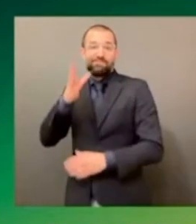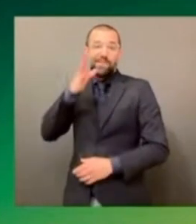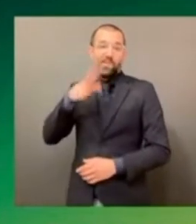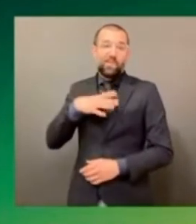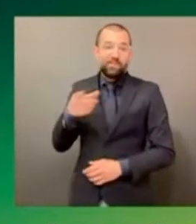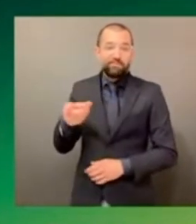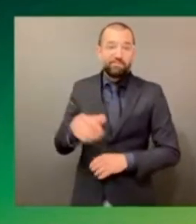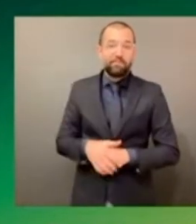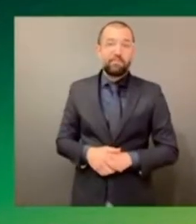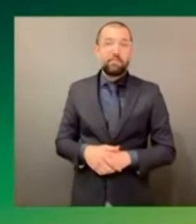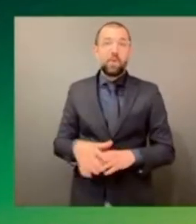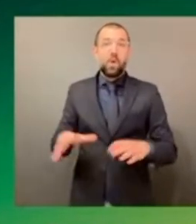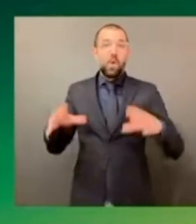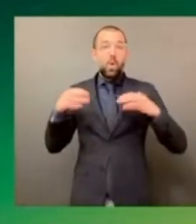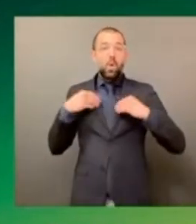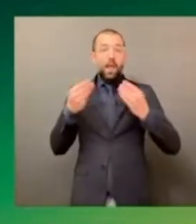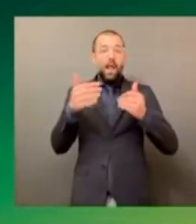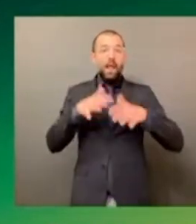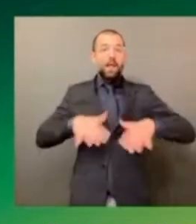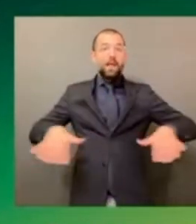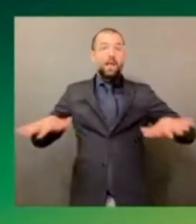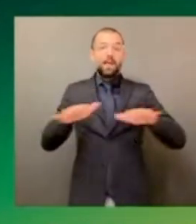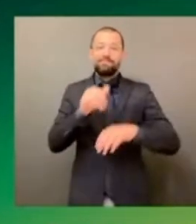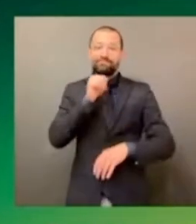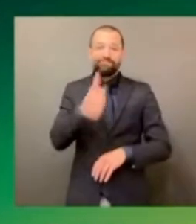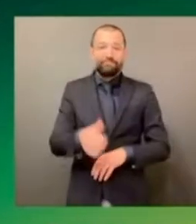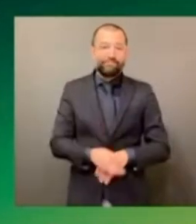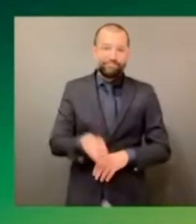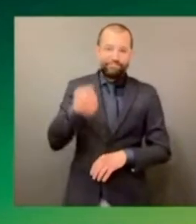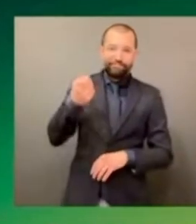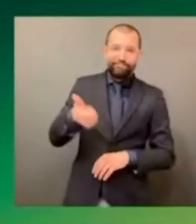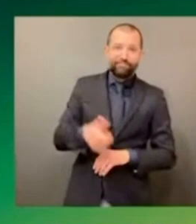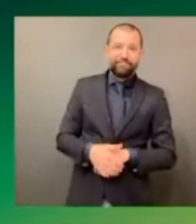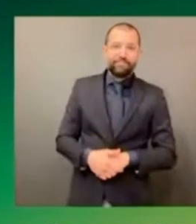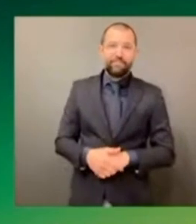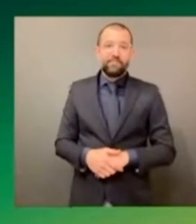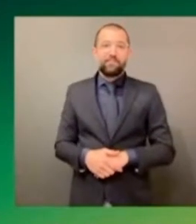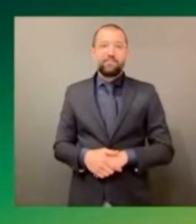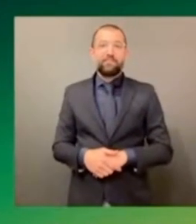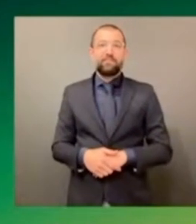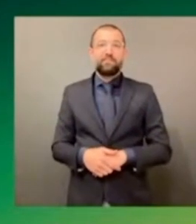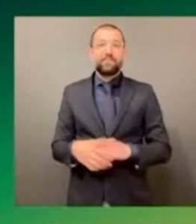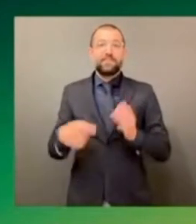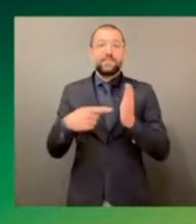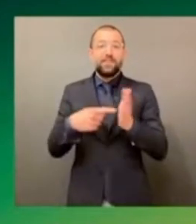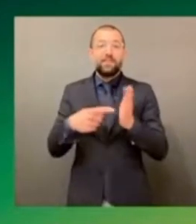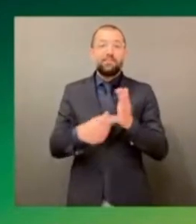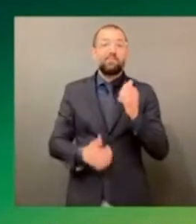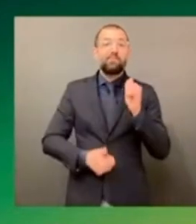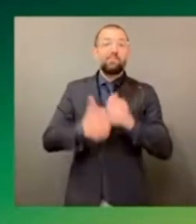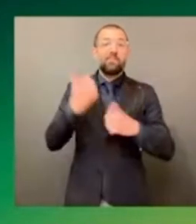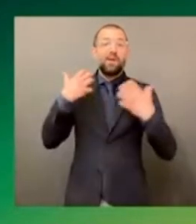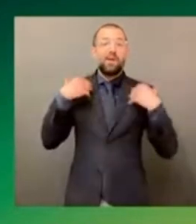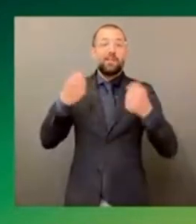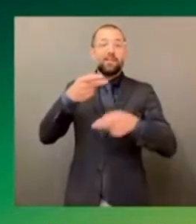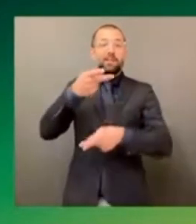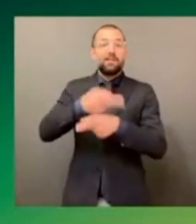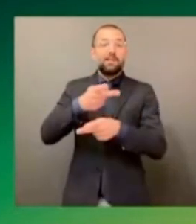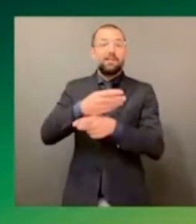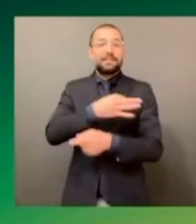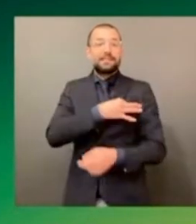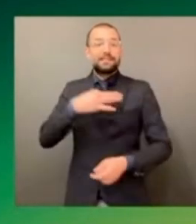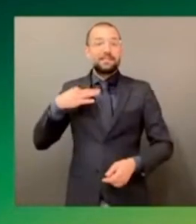they farm. They represent a majority of frontline healthcare workers, but